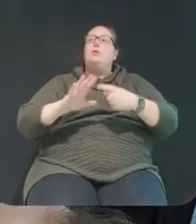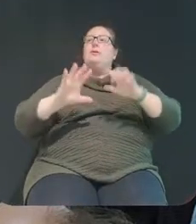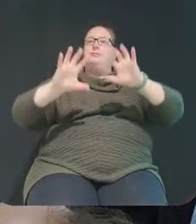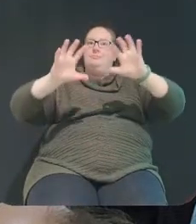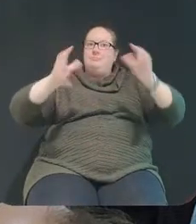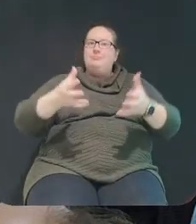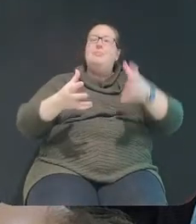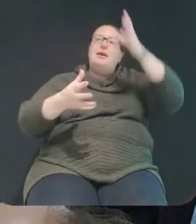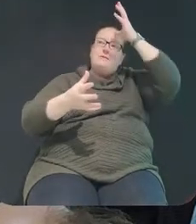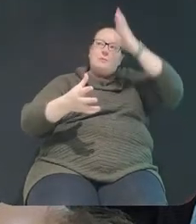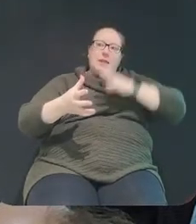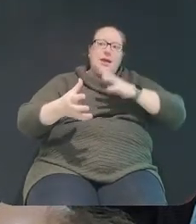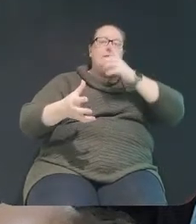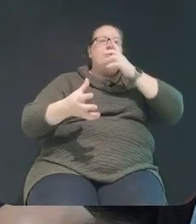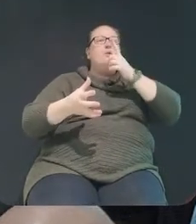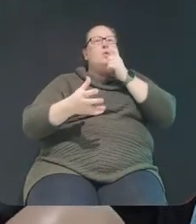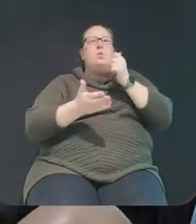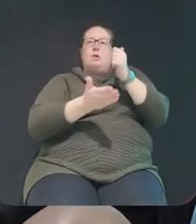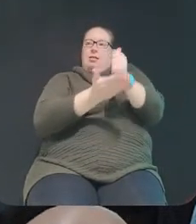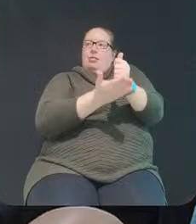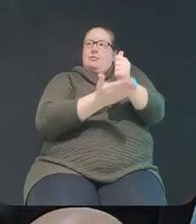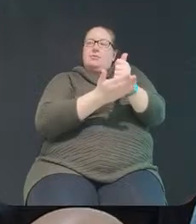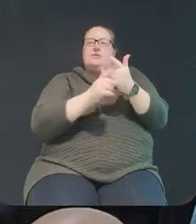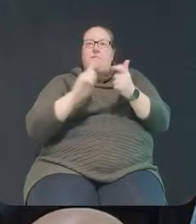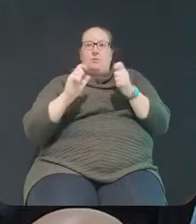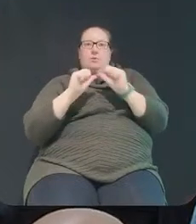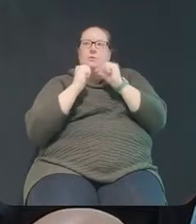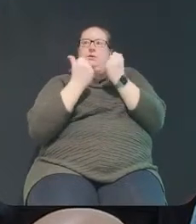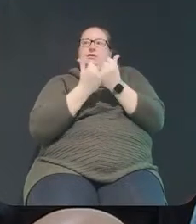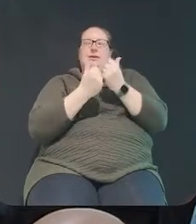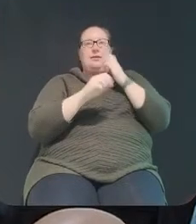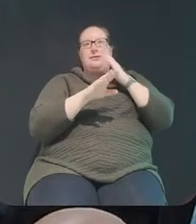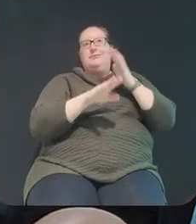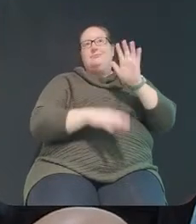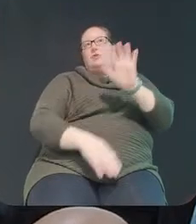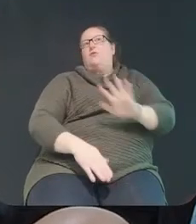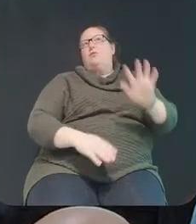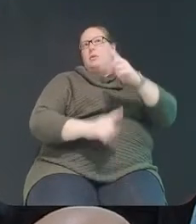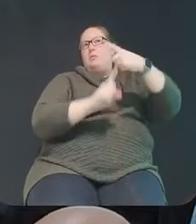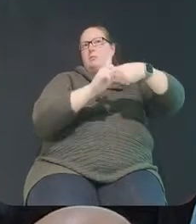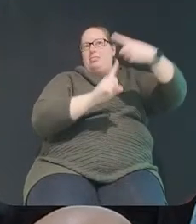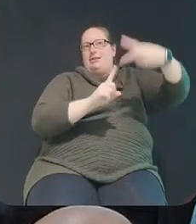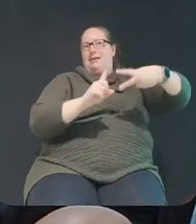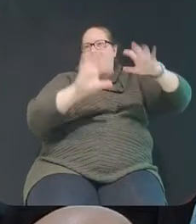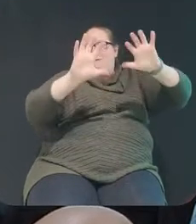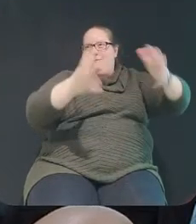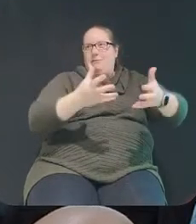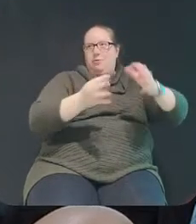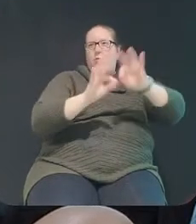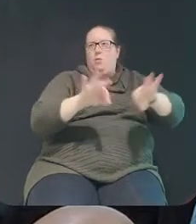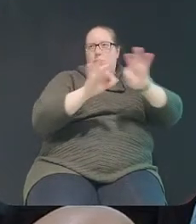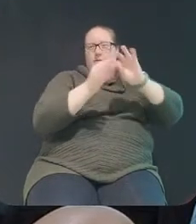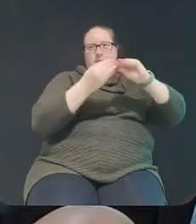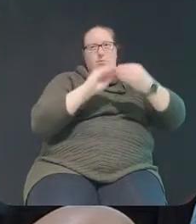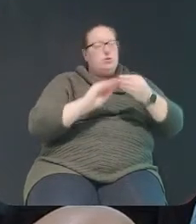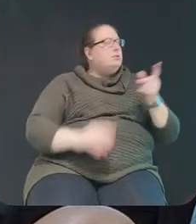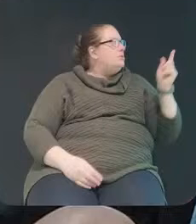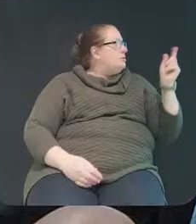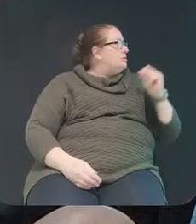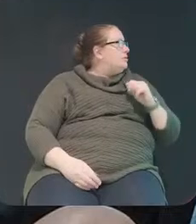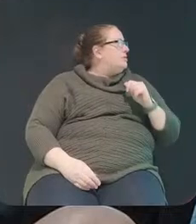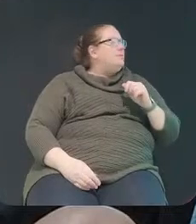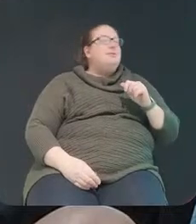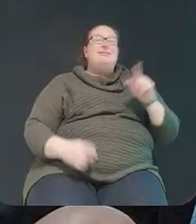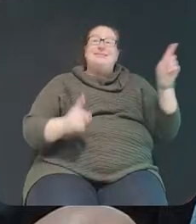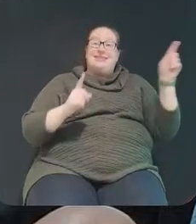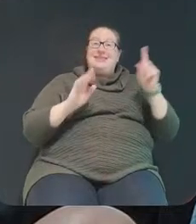men helped by the Charity Organization Society over the course of a month and a half. These details give a rare view of